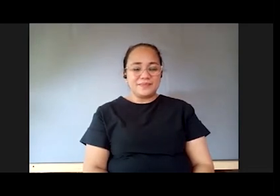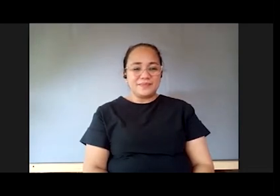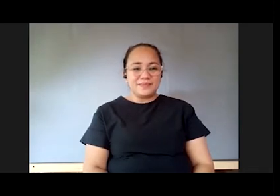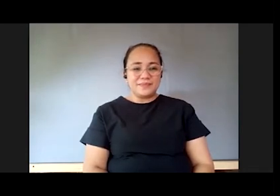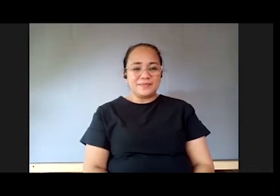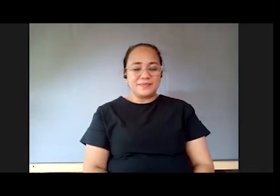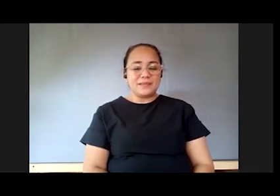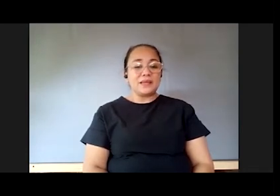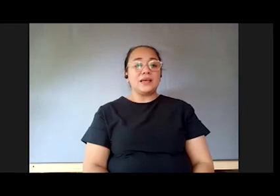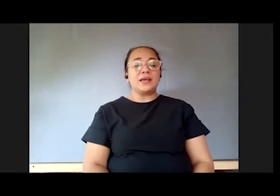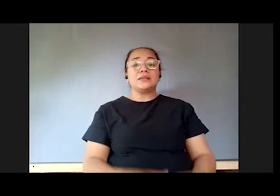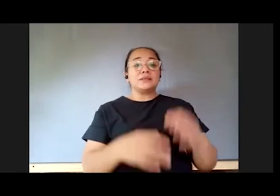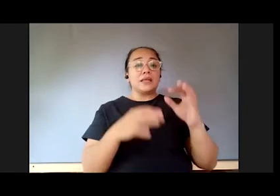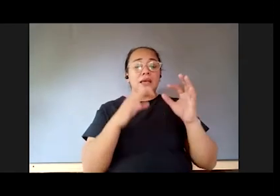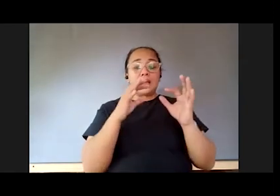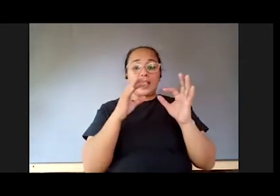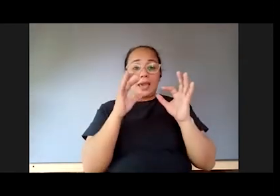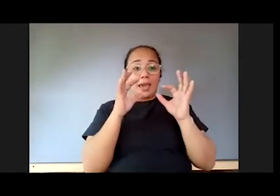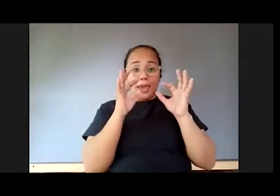Otherwise, the sentence wouldn't be grammatical.